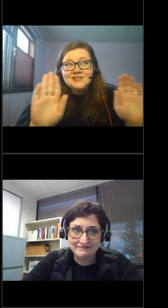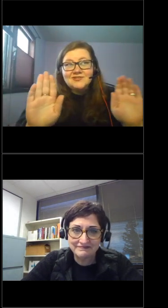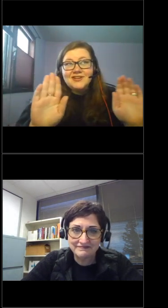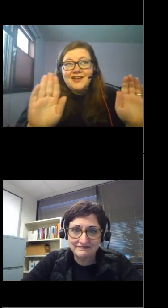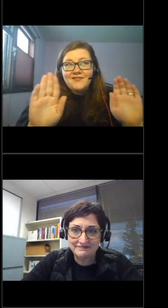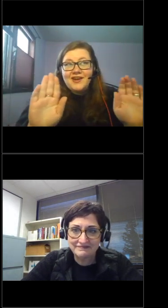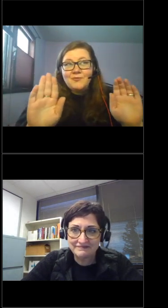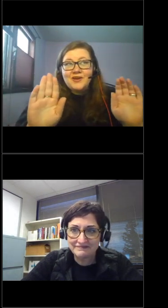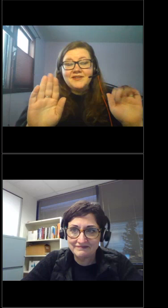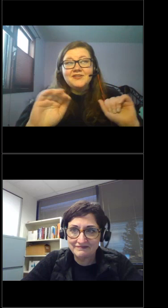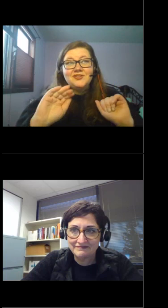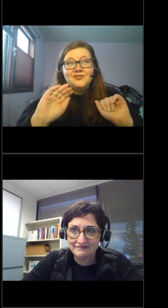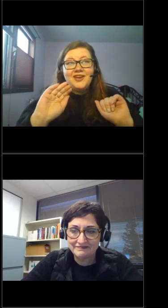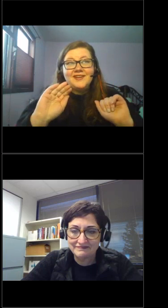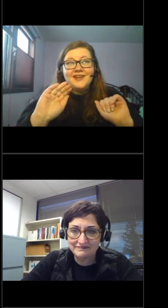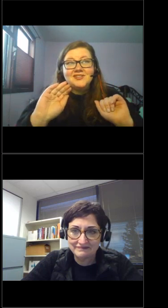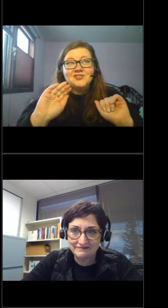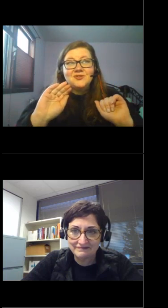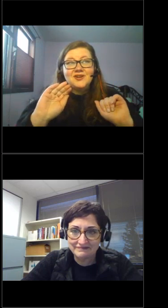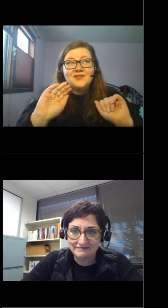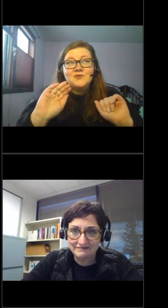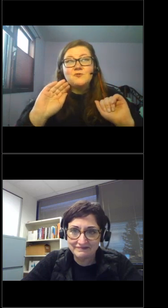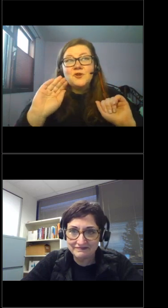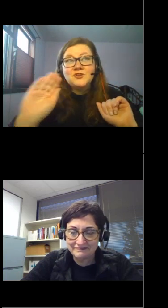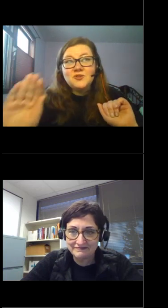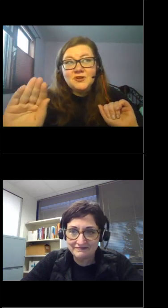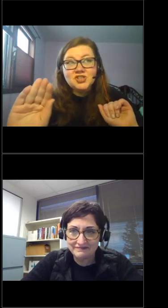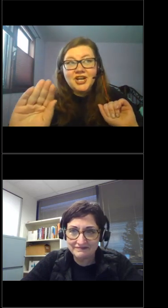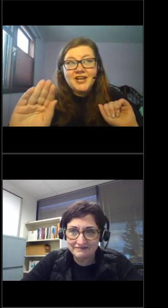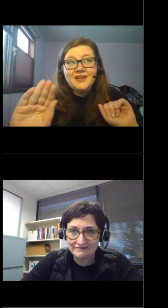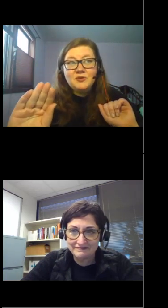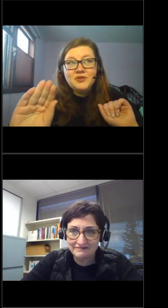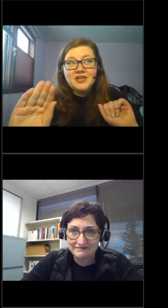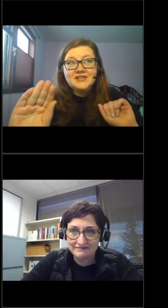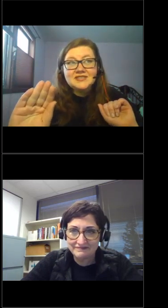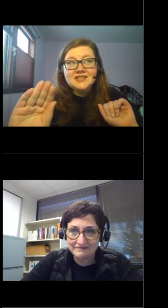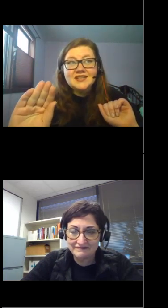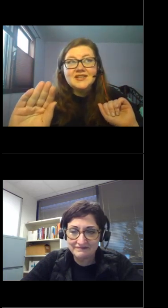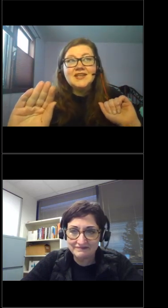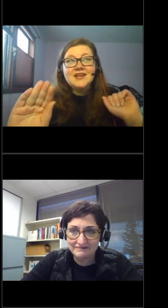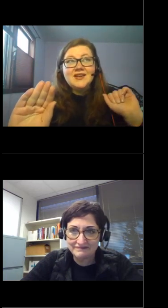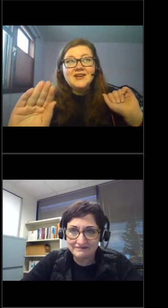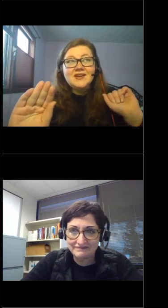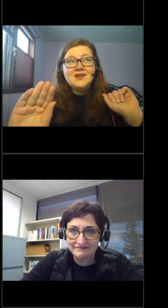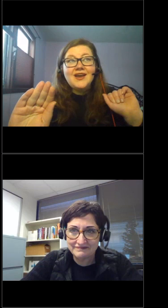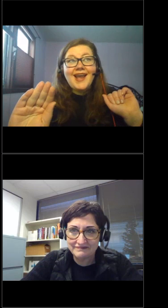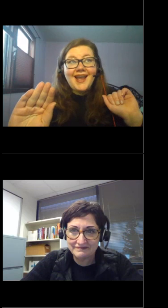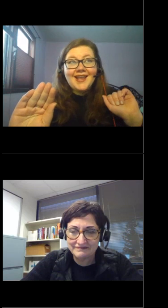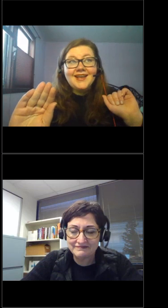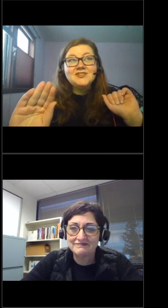things you can have happen. You can get your renewal training complete